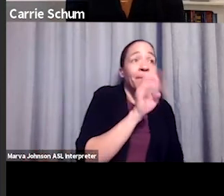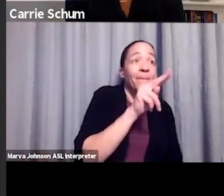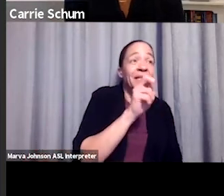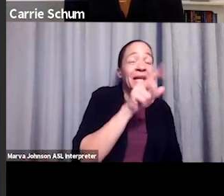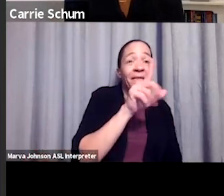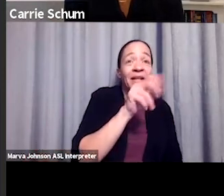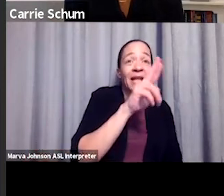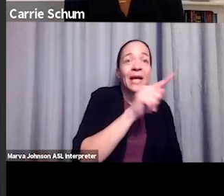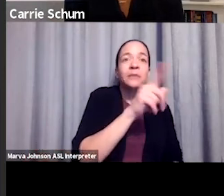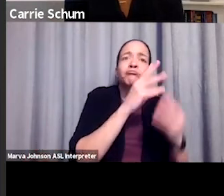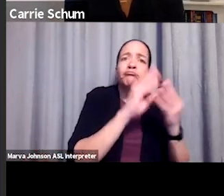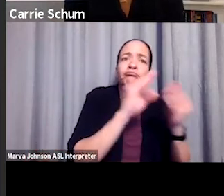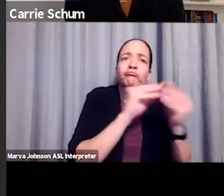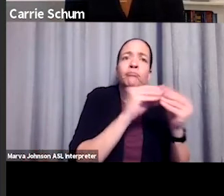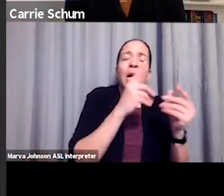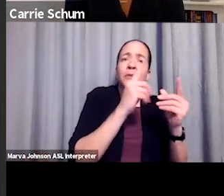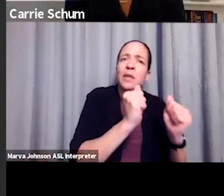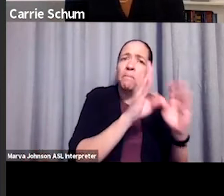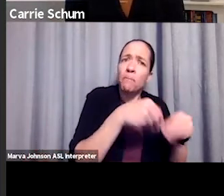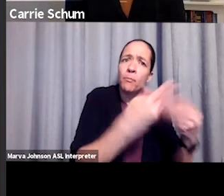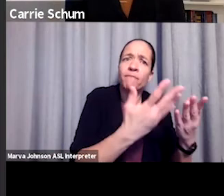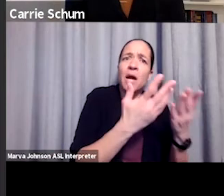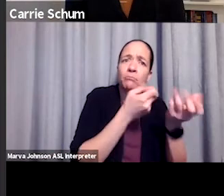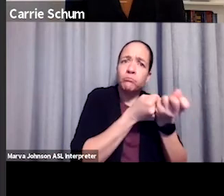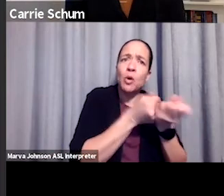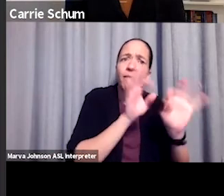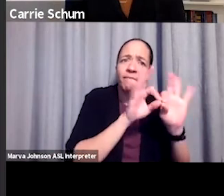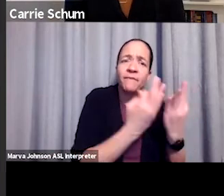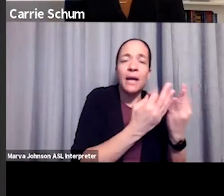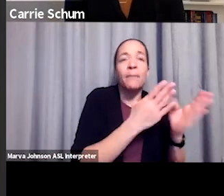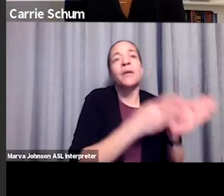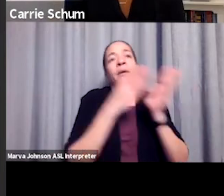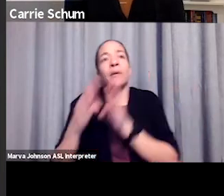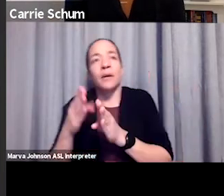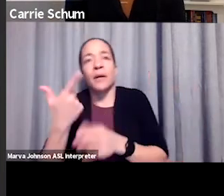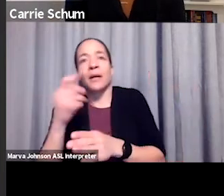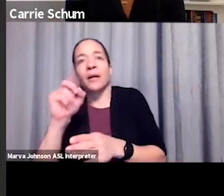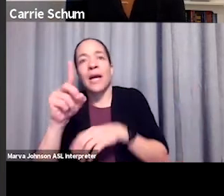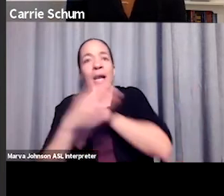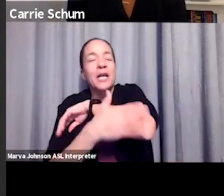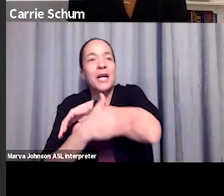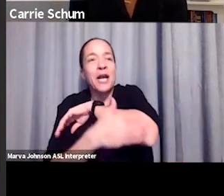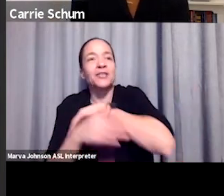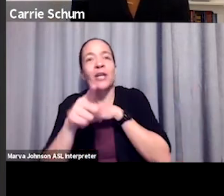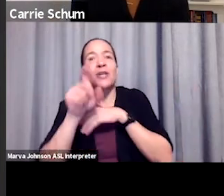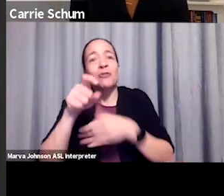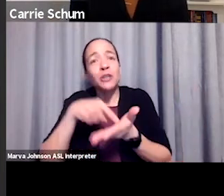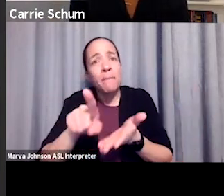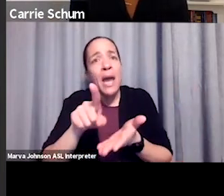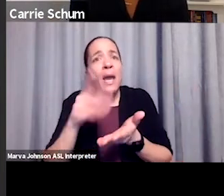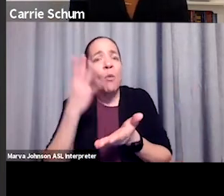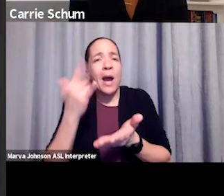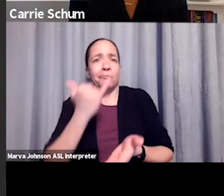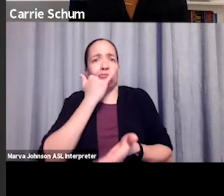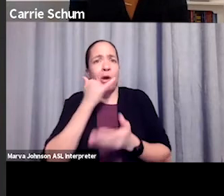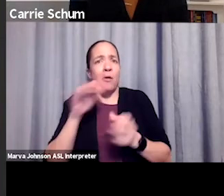people can provide for their families. And then with the God and Country, if you can click, you should pay it because it's wrong for people to work